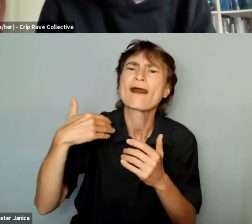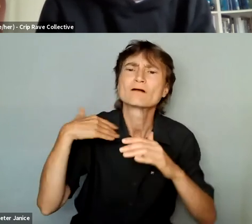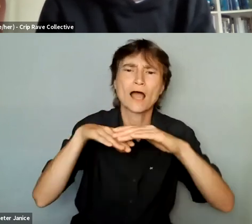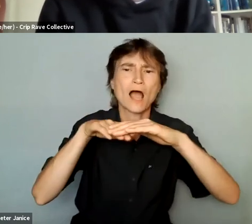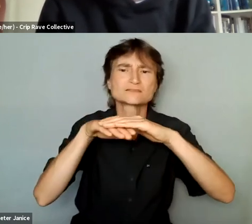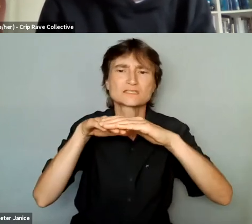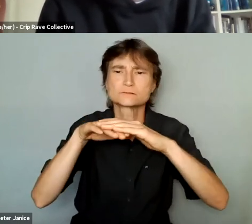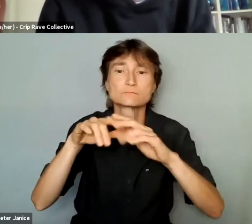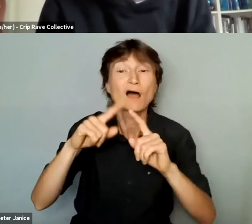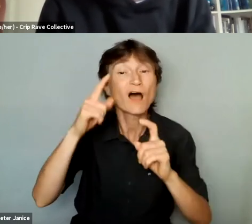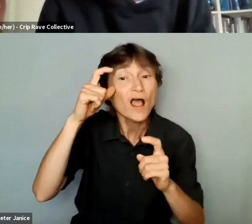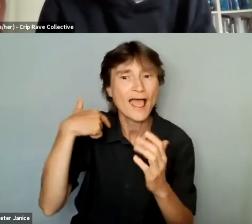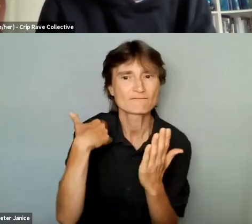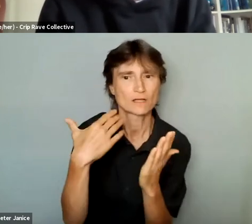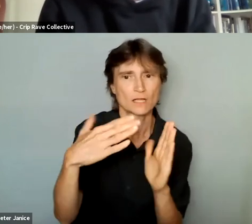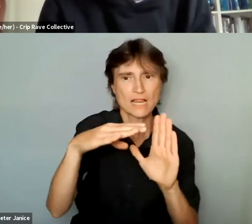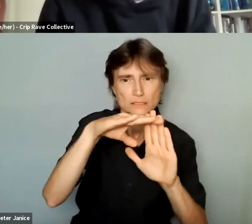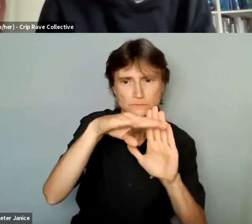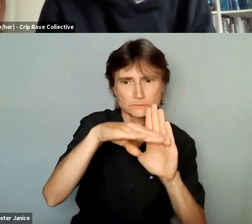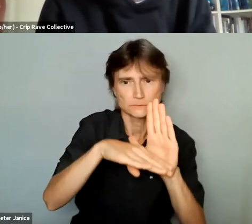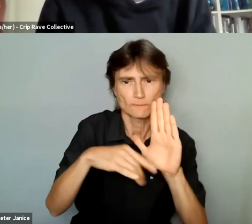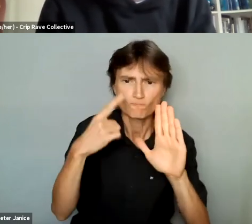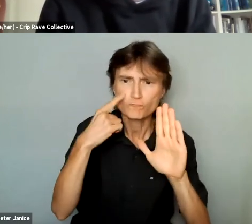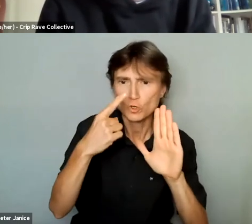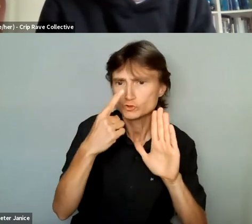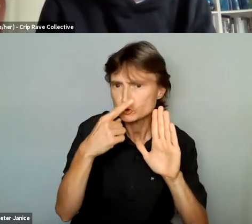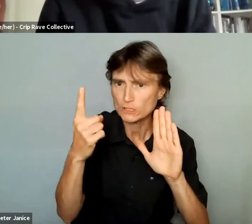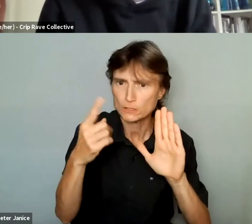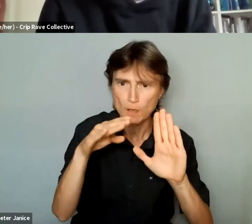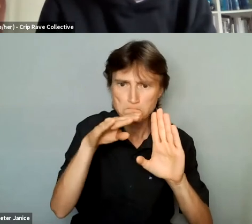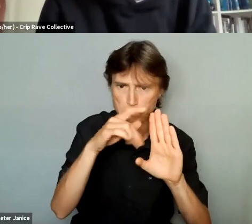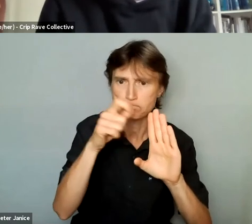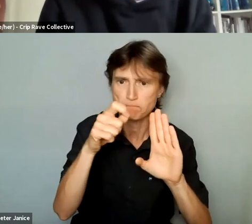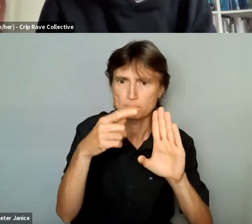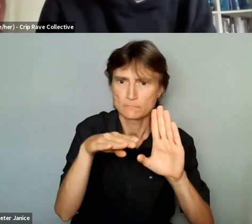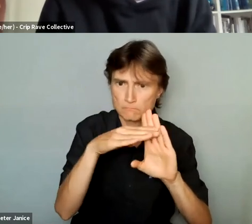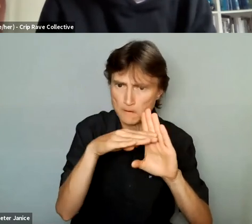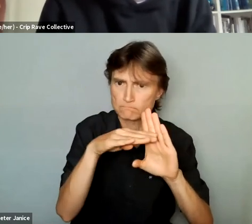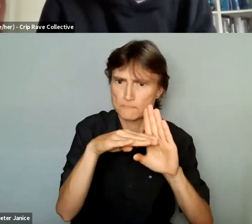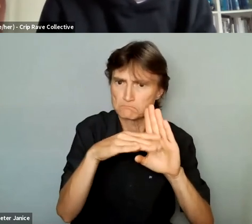that either of you work with or propose to people?